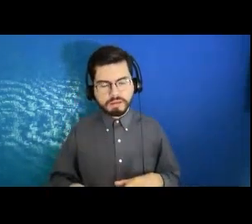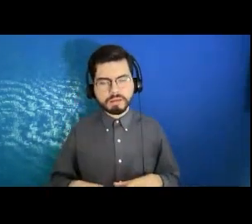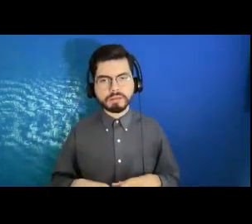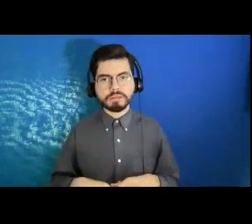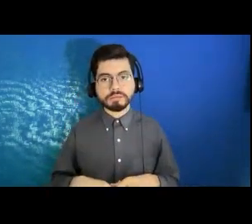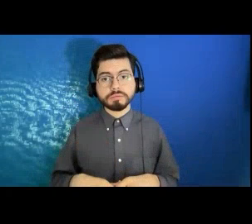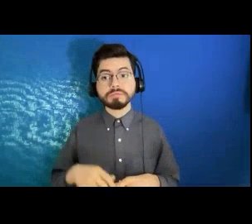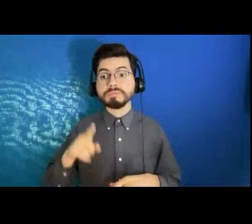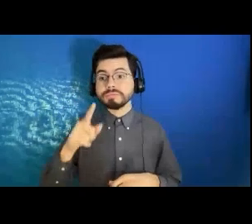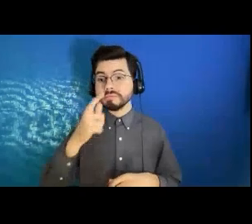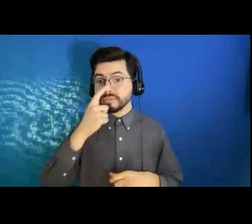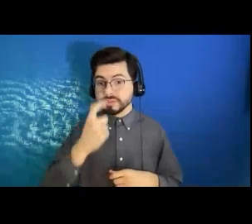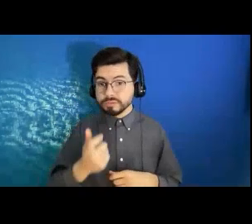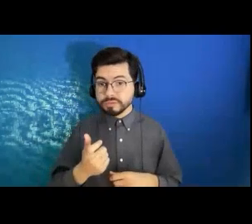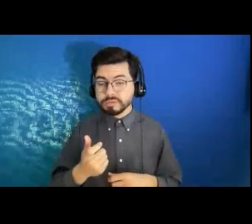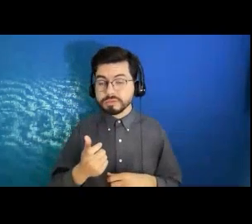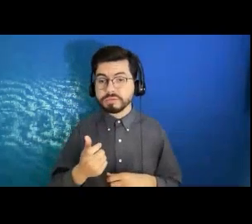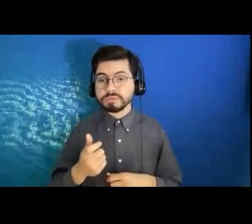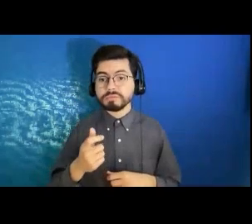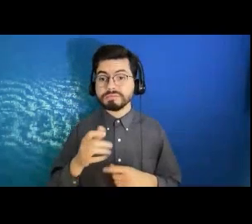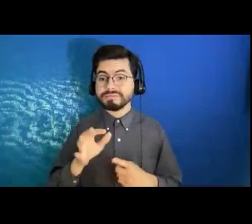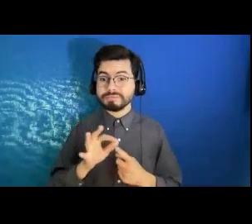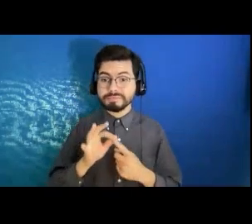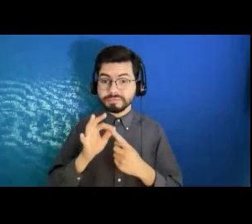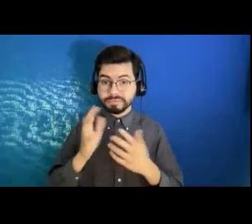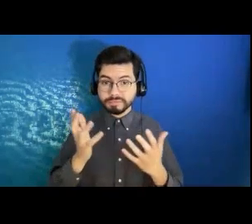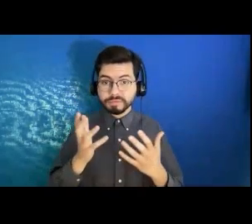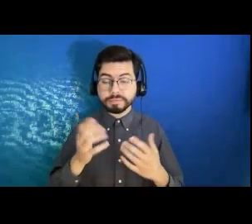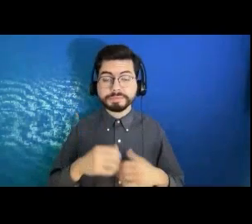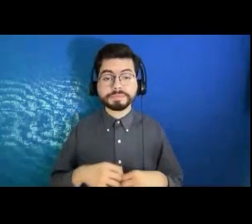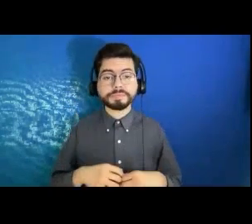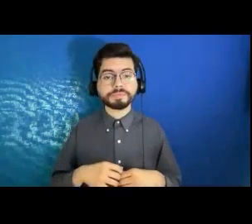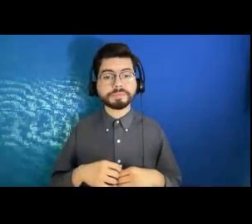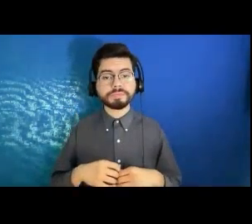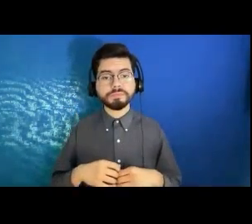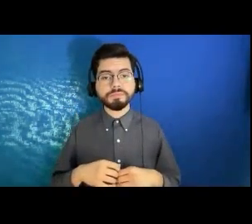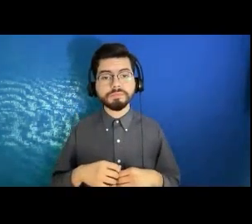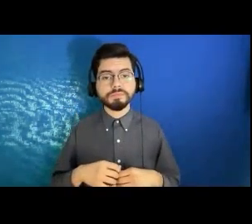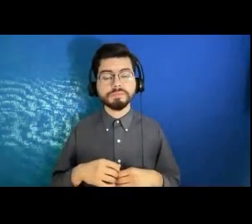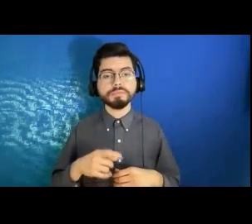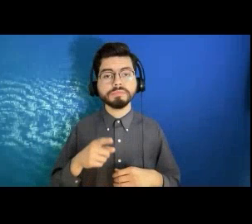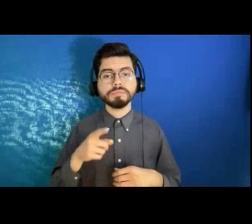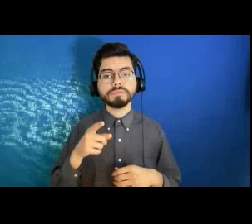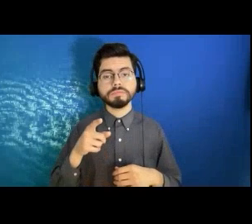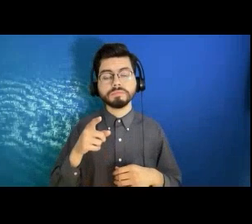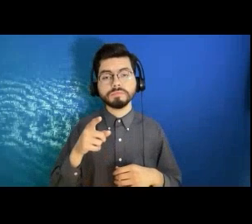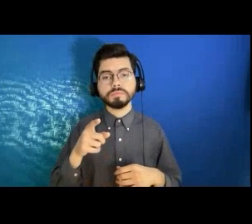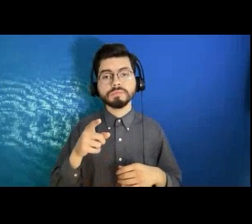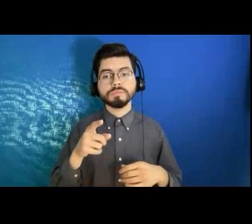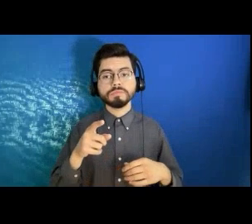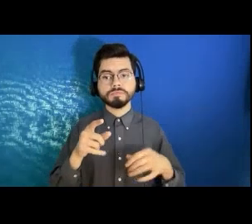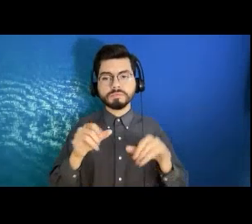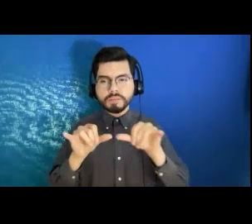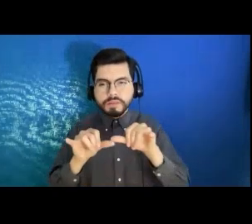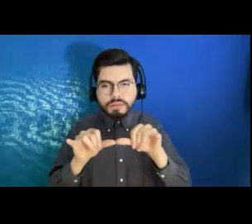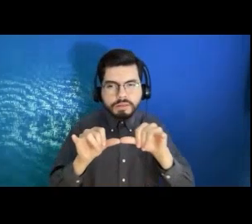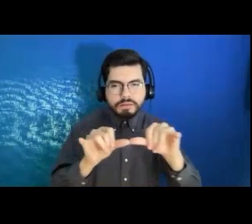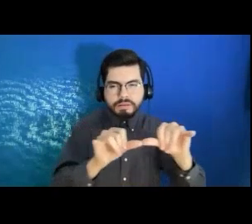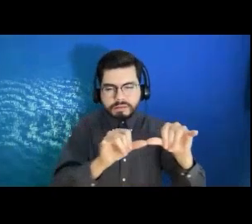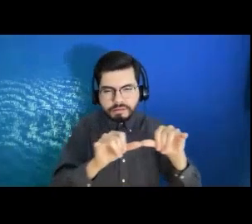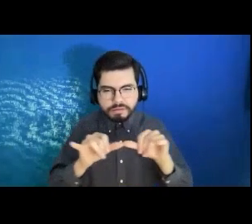nuance to it, right? And they went and they measured, and what they found out is that in these areas where it's kind of